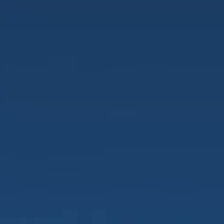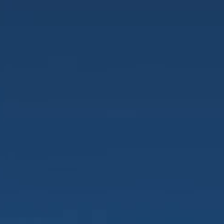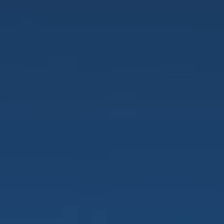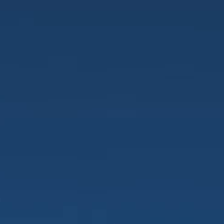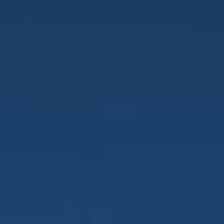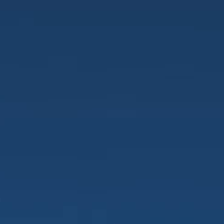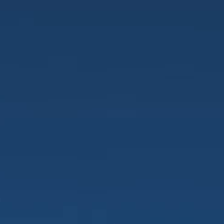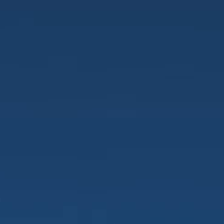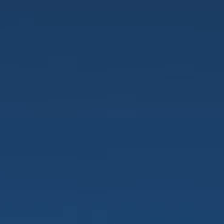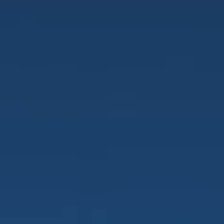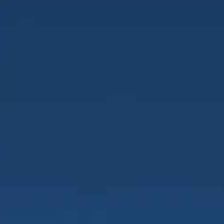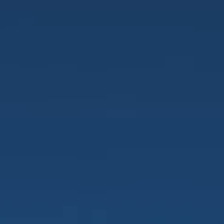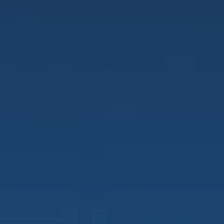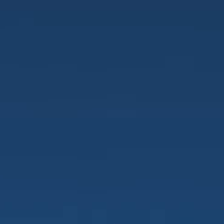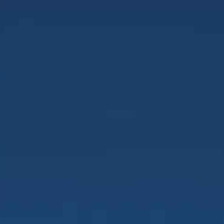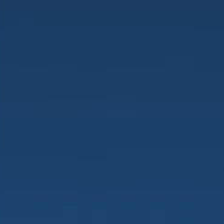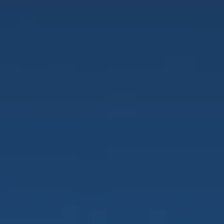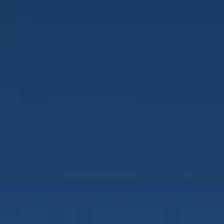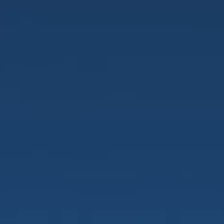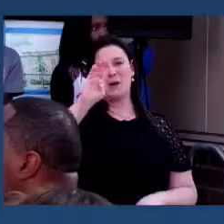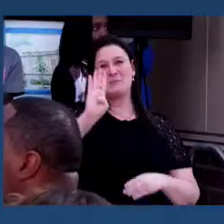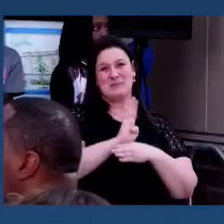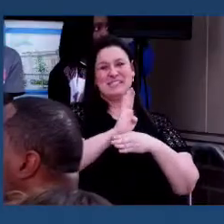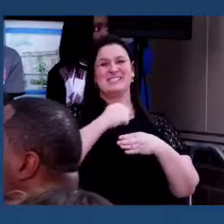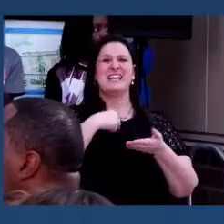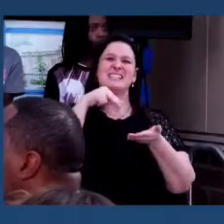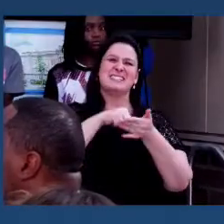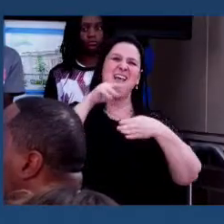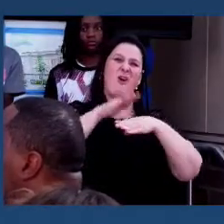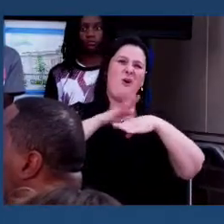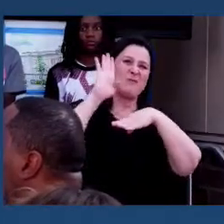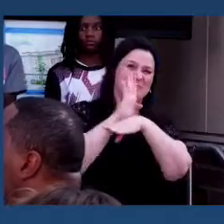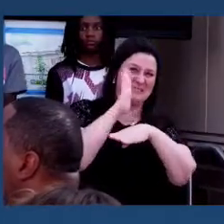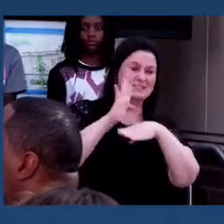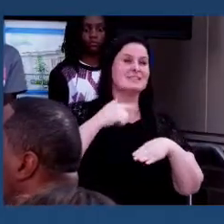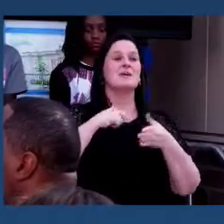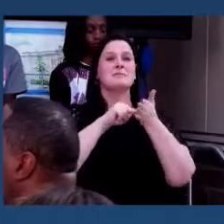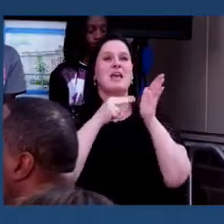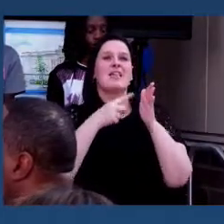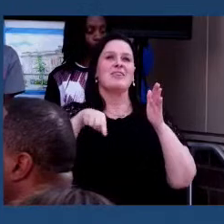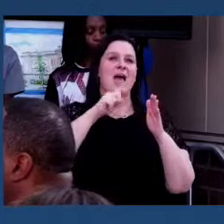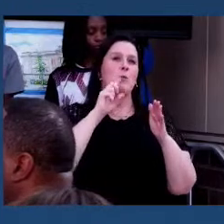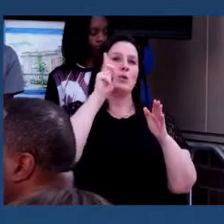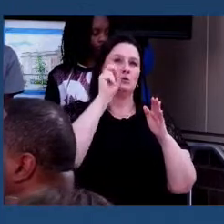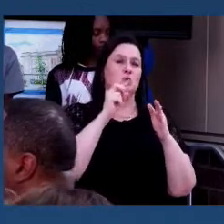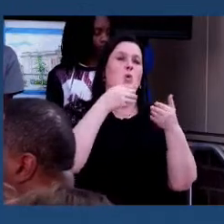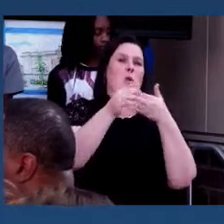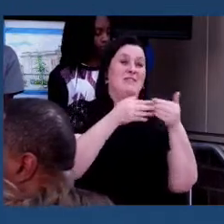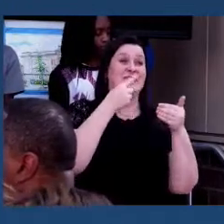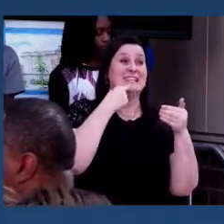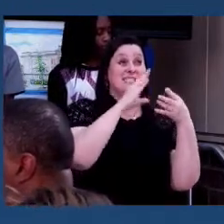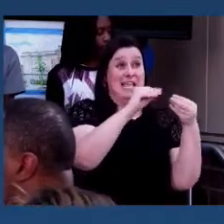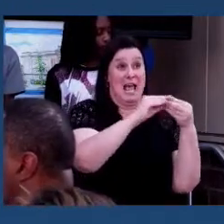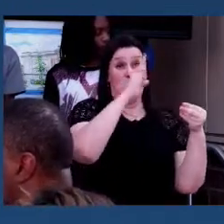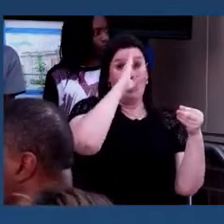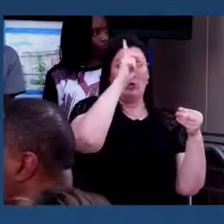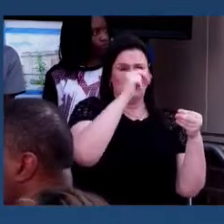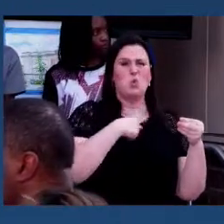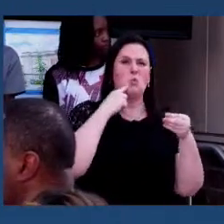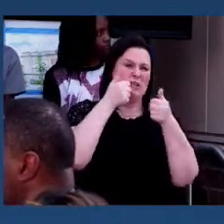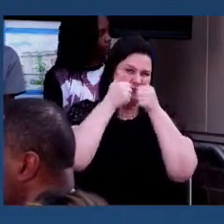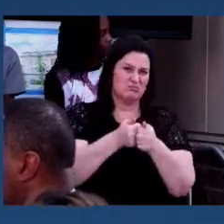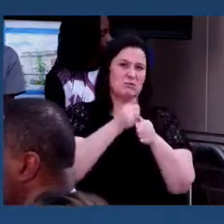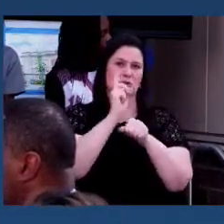say, stand on business, right? So the S is for stand on business is they are going to do what they say they're going to do and be a